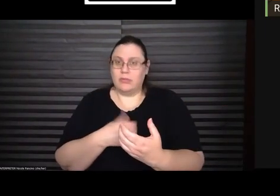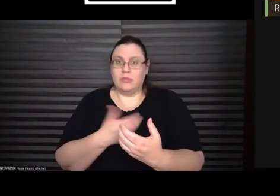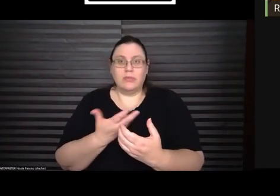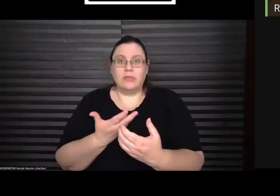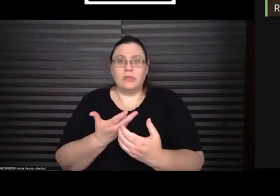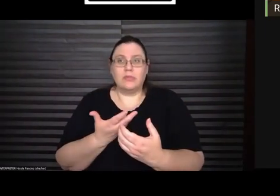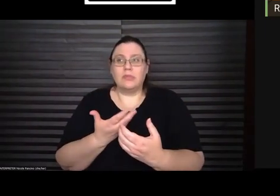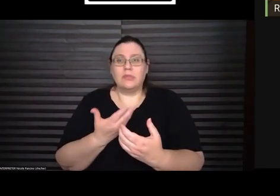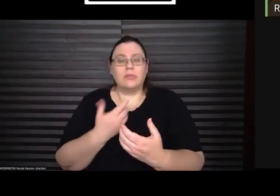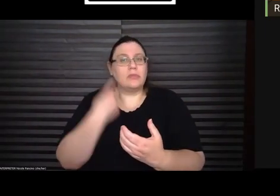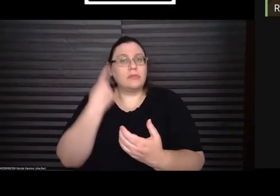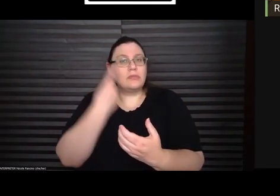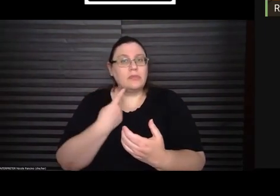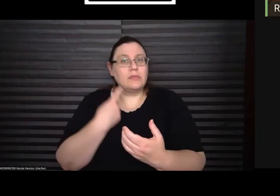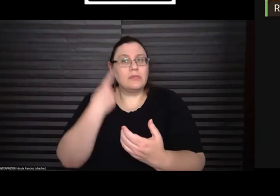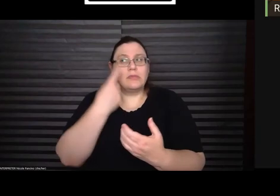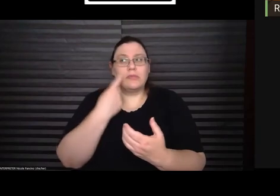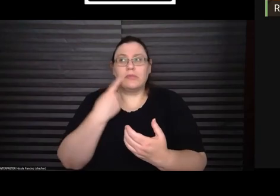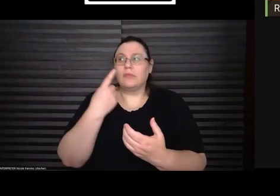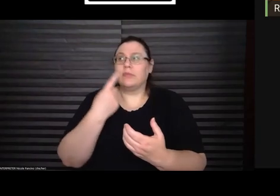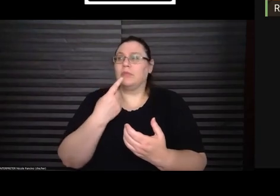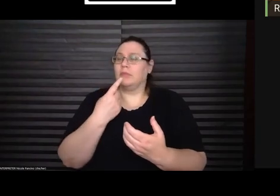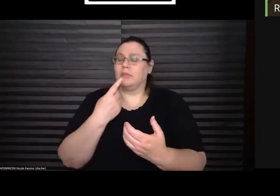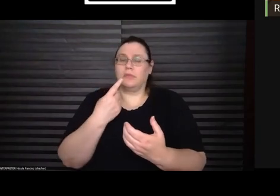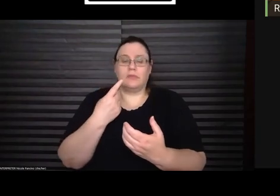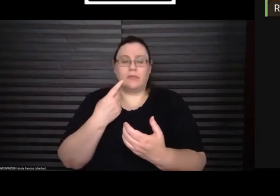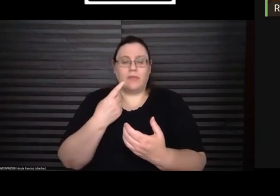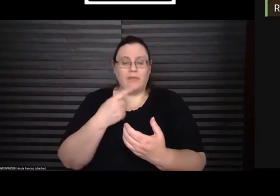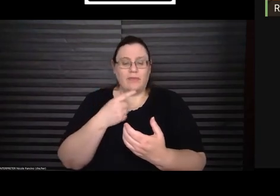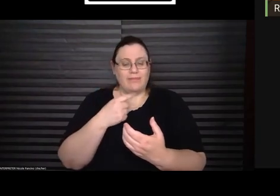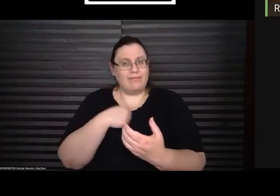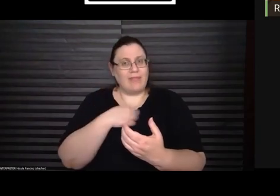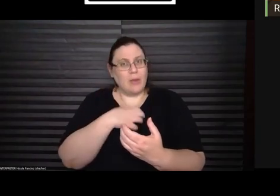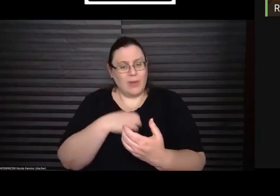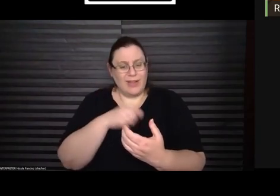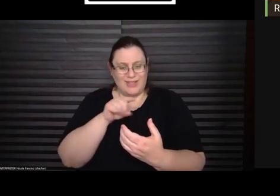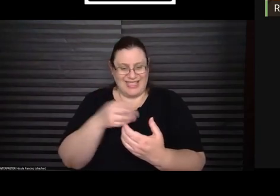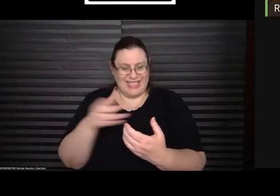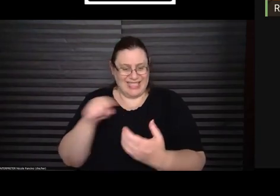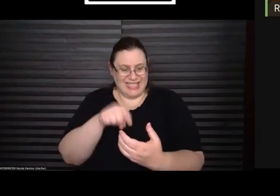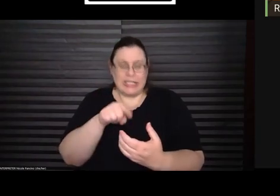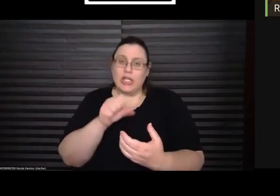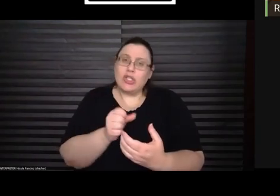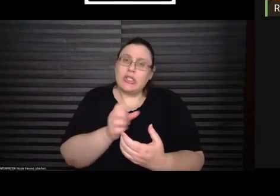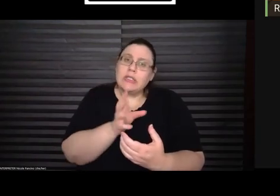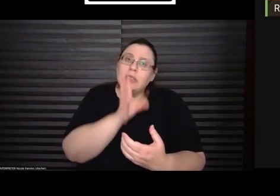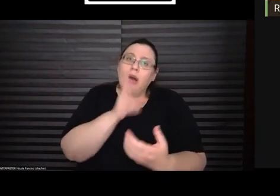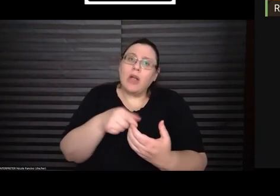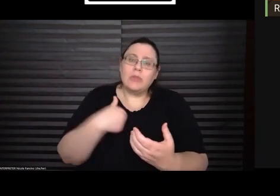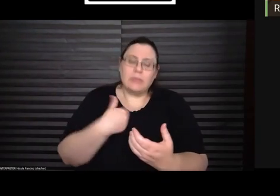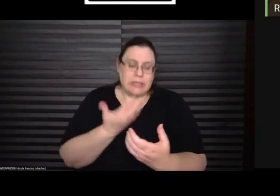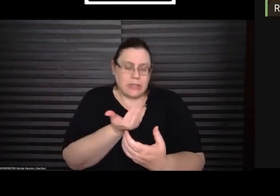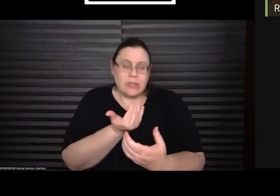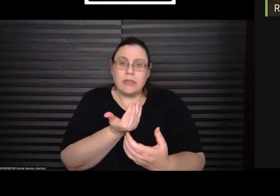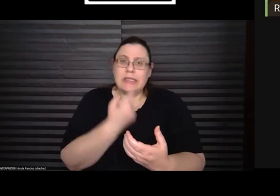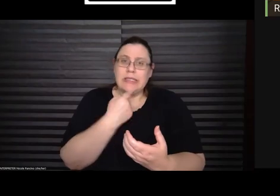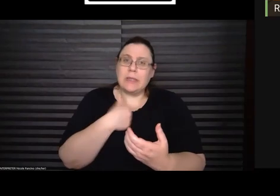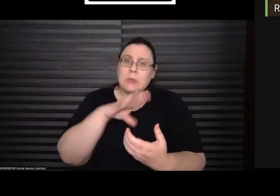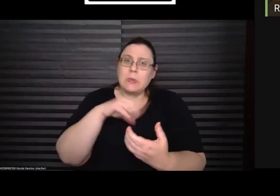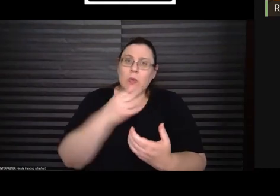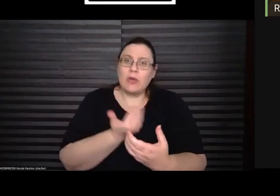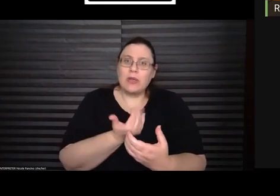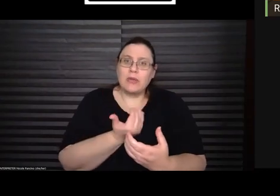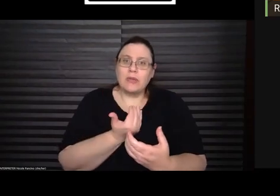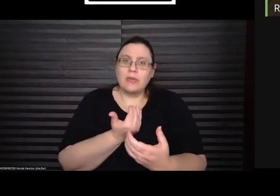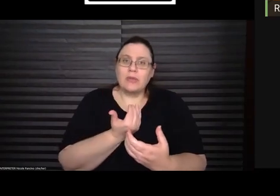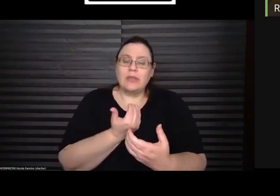You know, all of the, and I kept thinking, you know, if only, you know, if only this thing could talk, right? If only it could tell me its